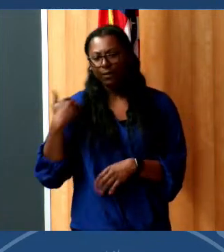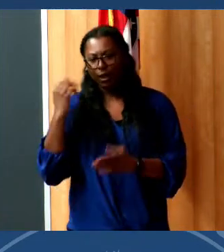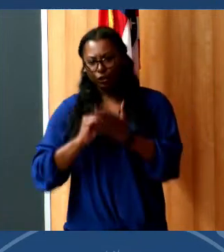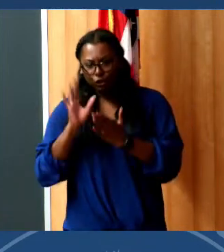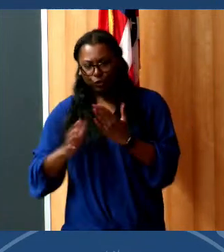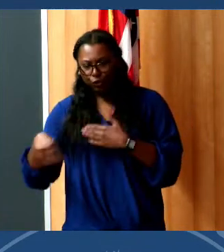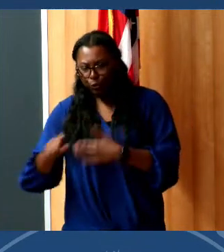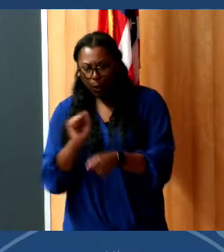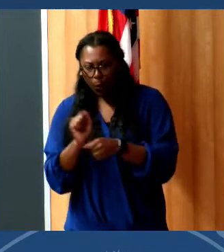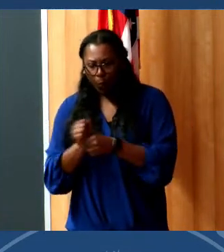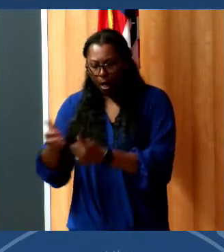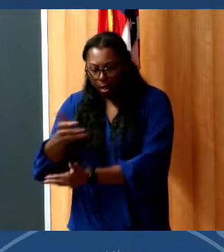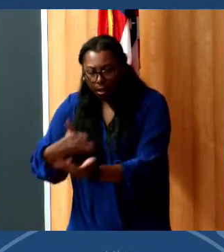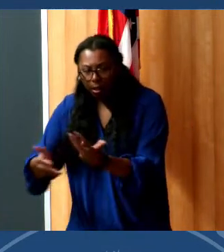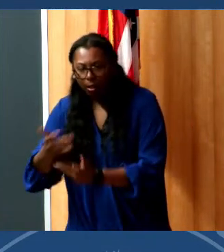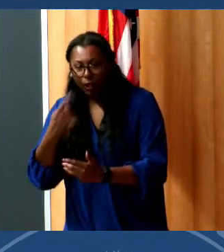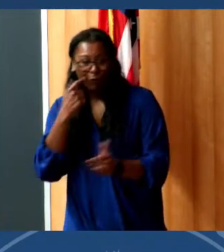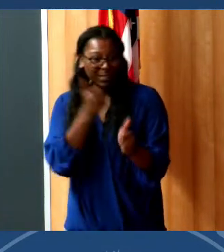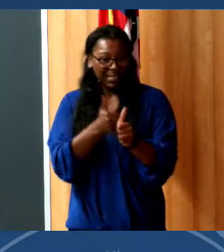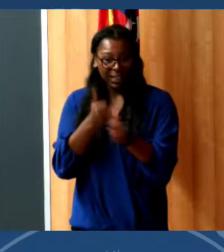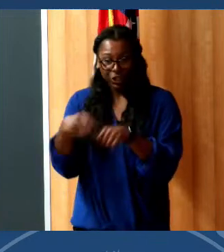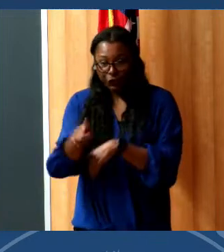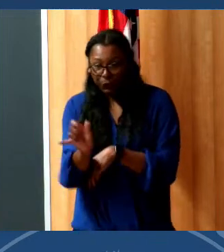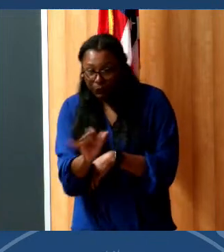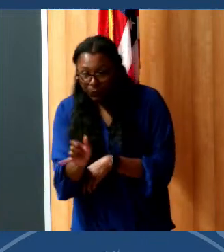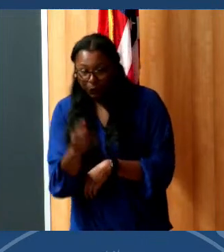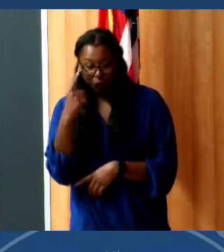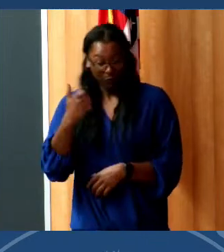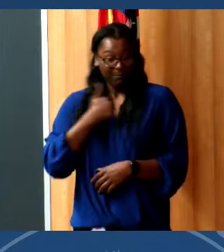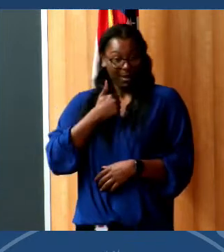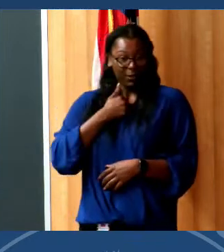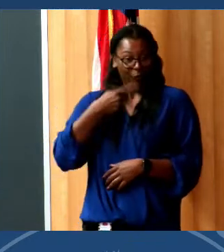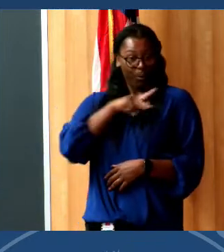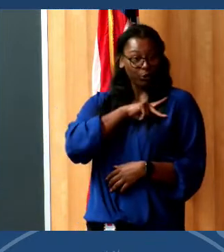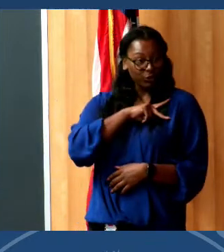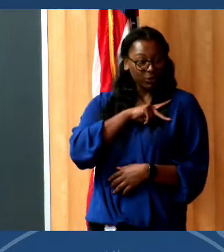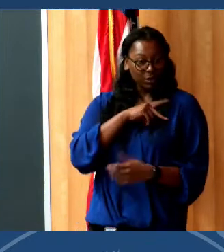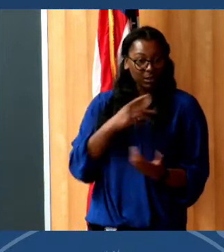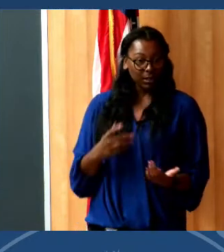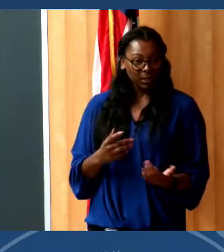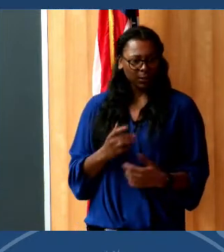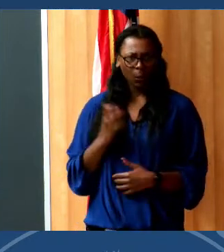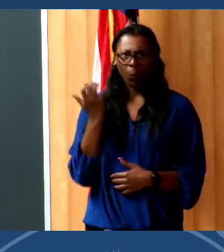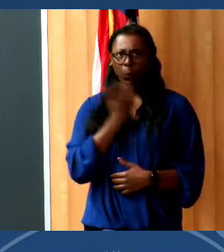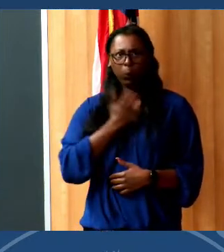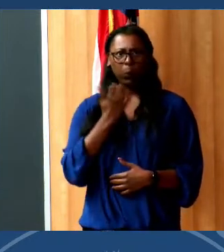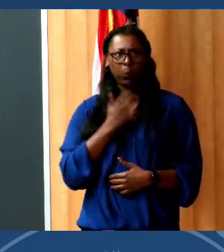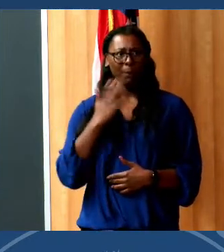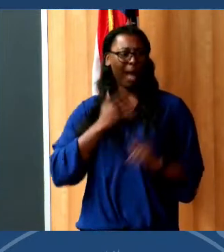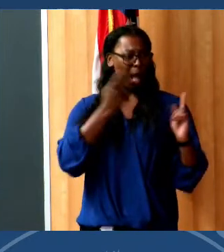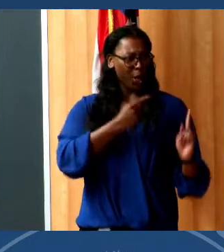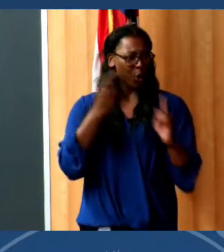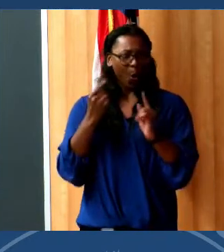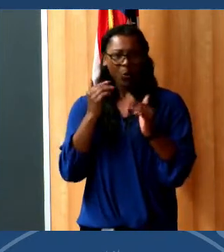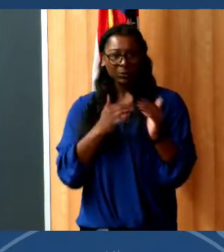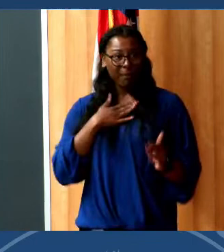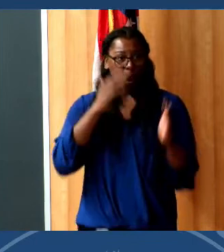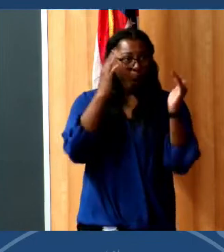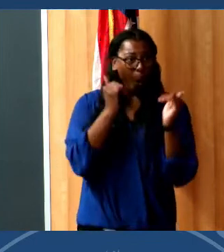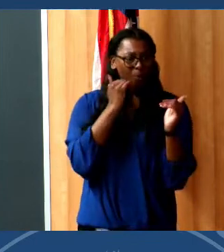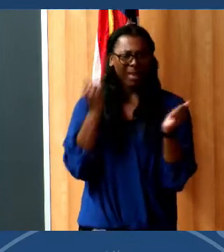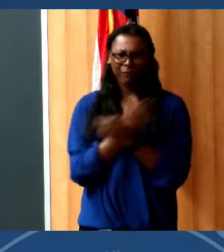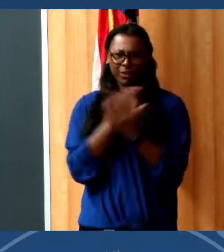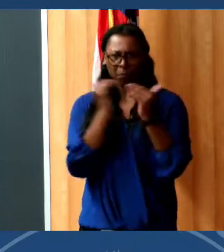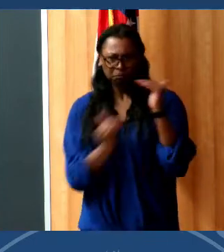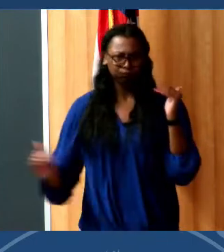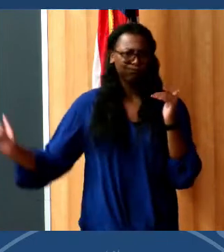you worked with, and for each of you. For me, it surpassed my hopes and aspirations, and I want